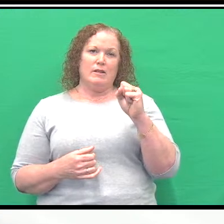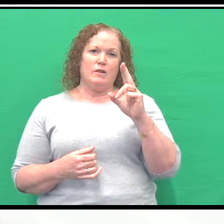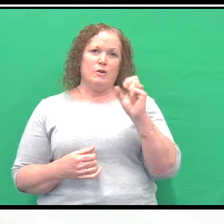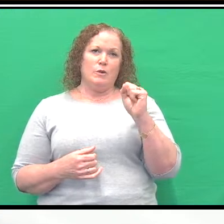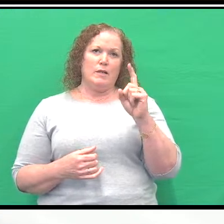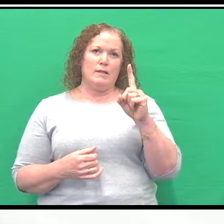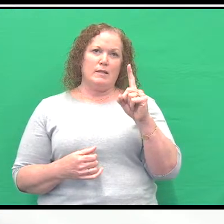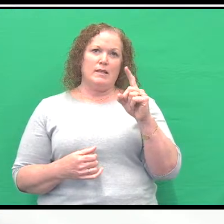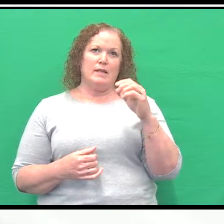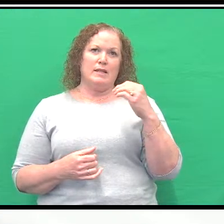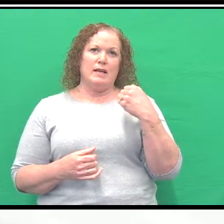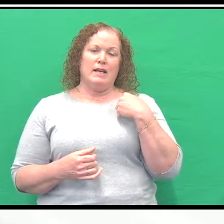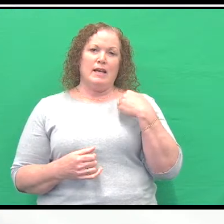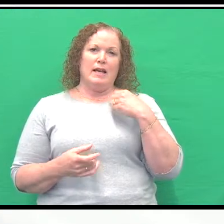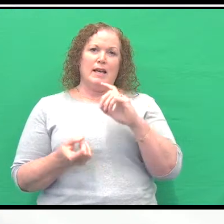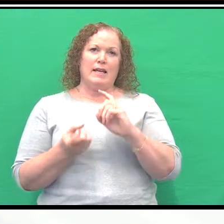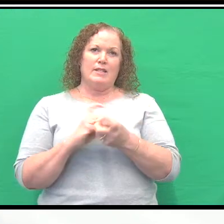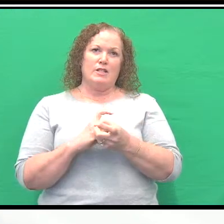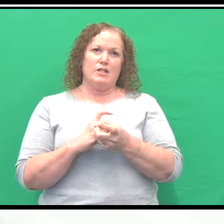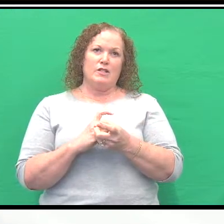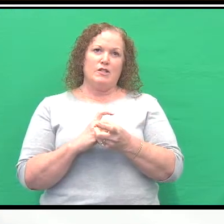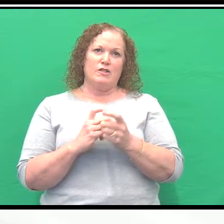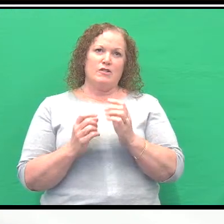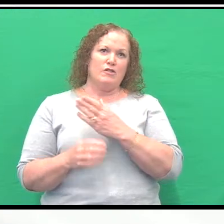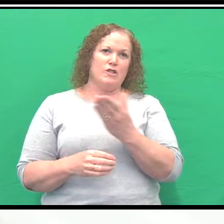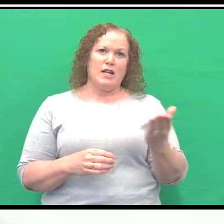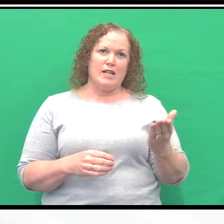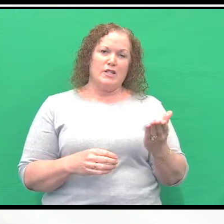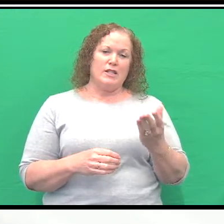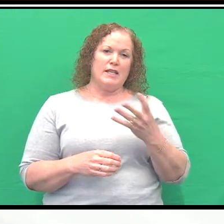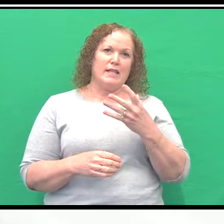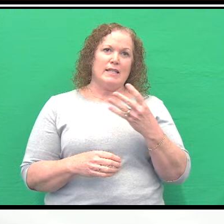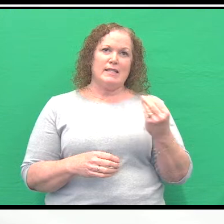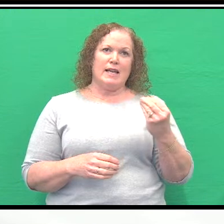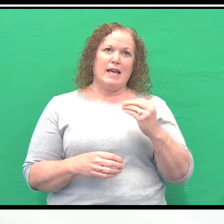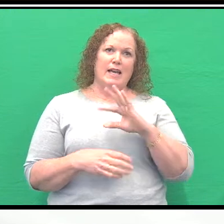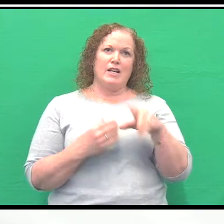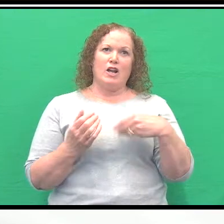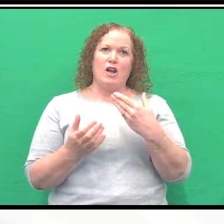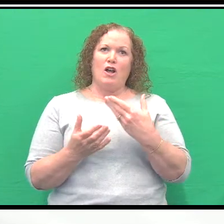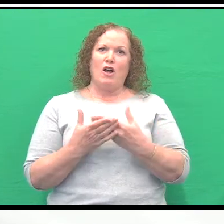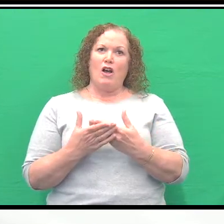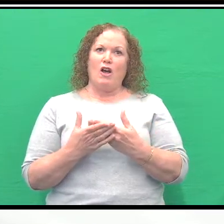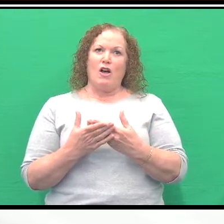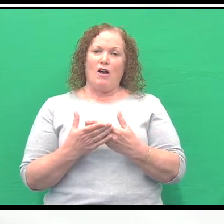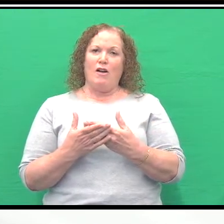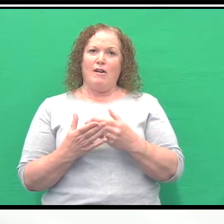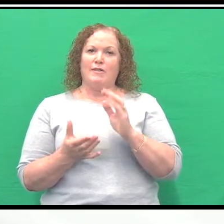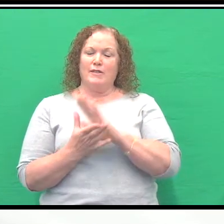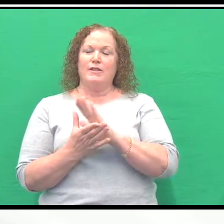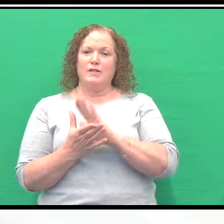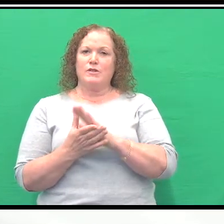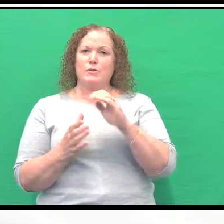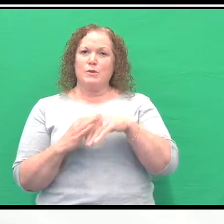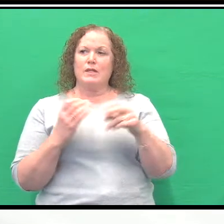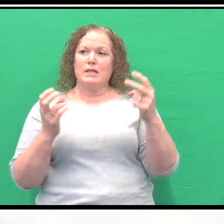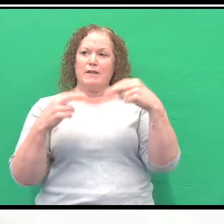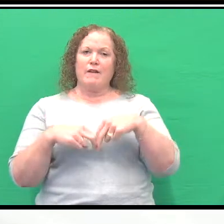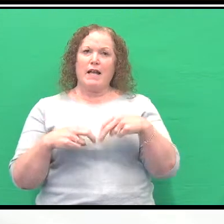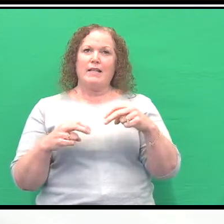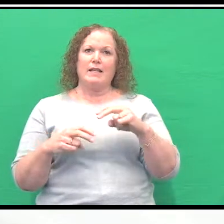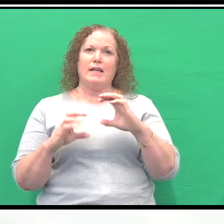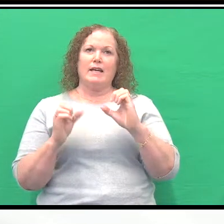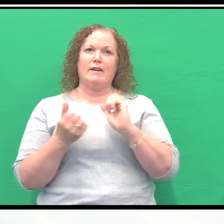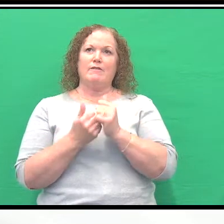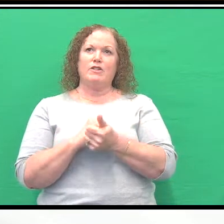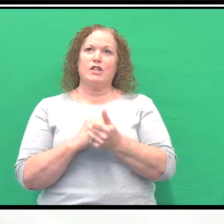but all the athletic directors in the Valley have adjusted accordingly, so it's definitely been manageable. All right, going to